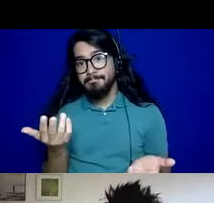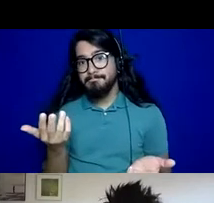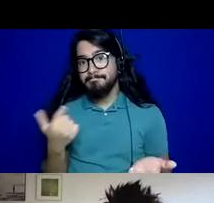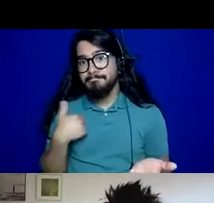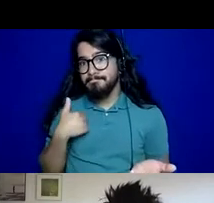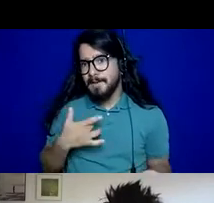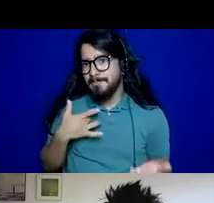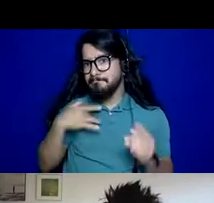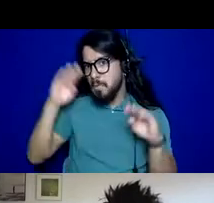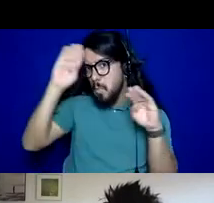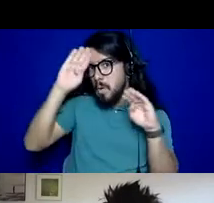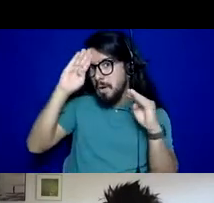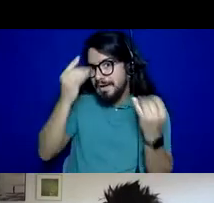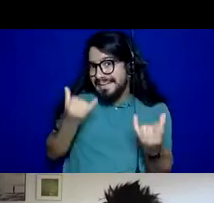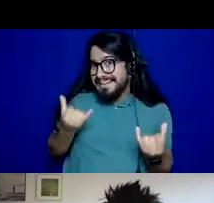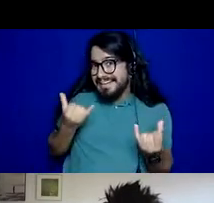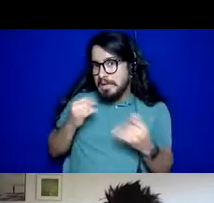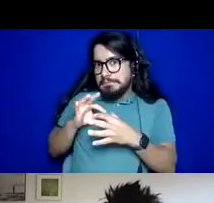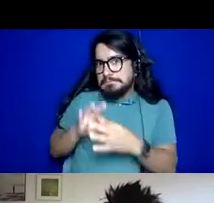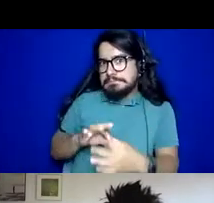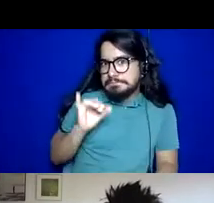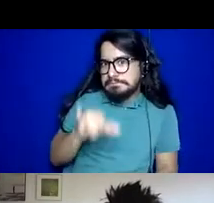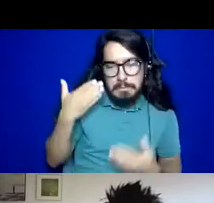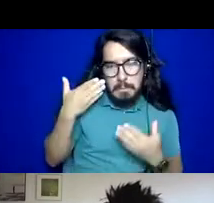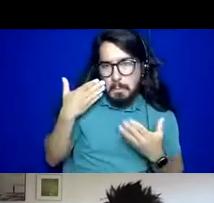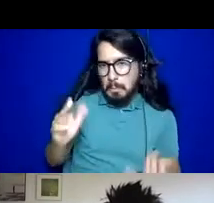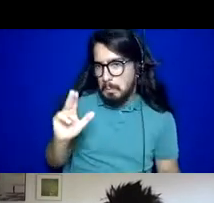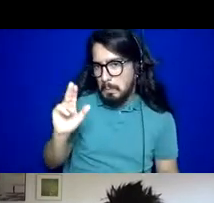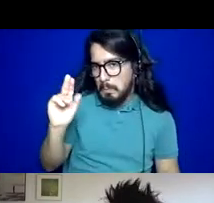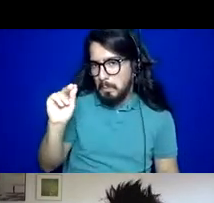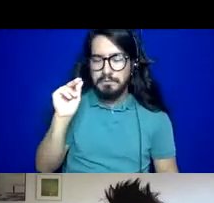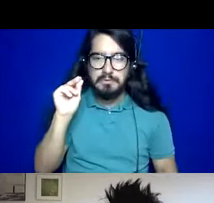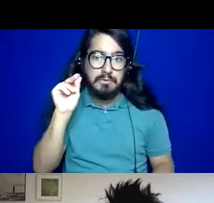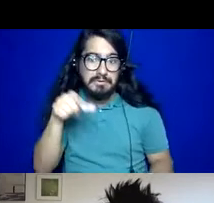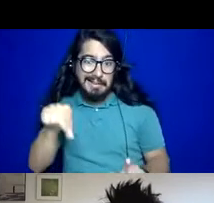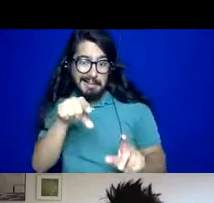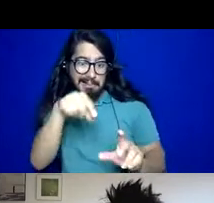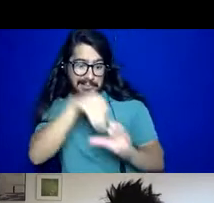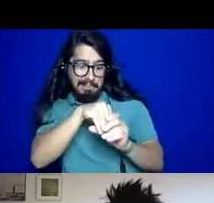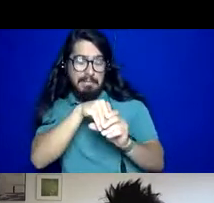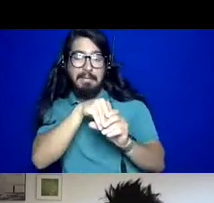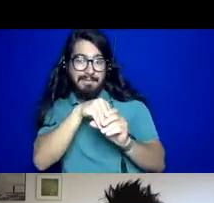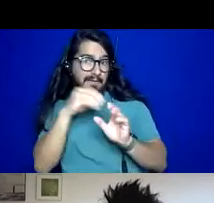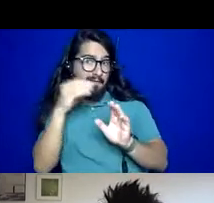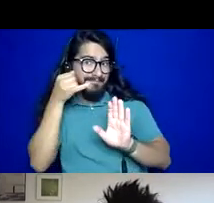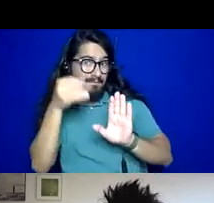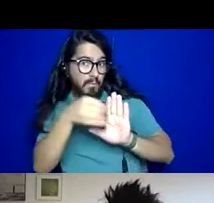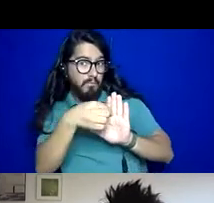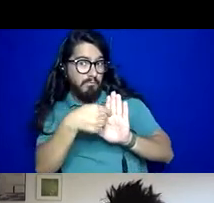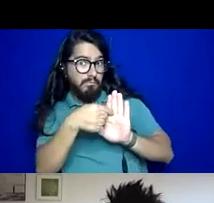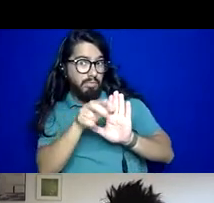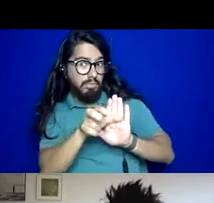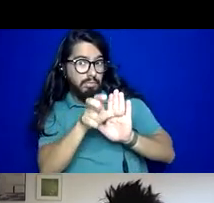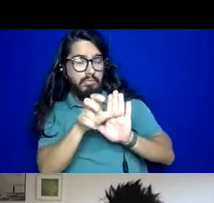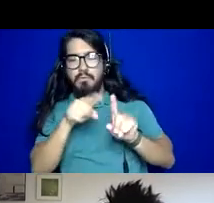too concerned at the moment about being listened on by state